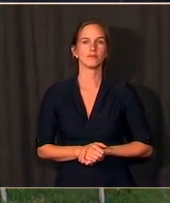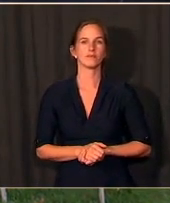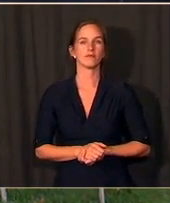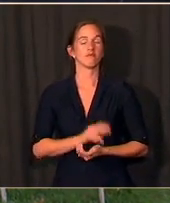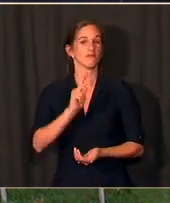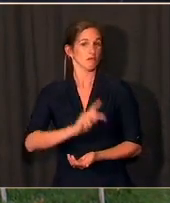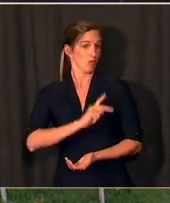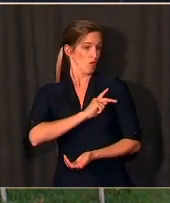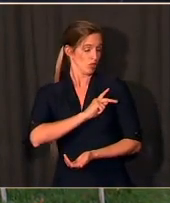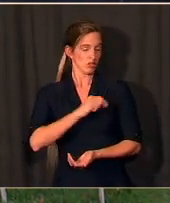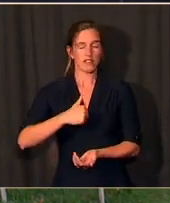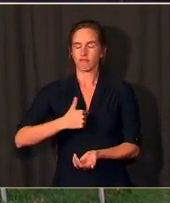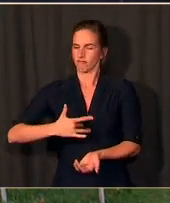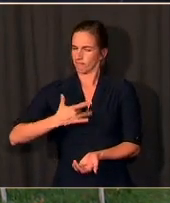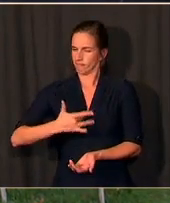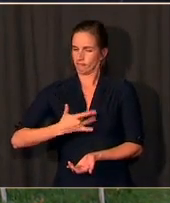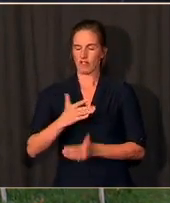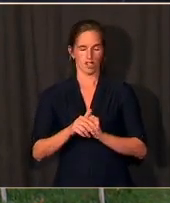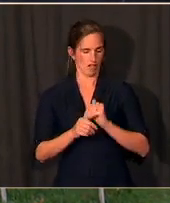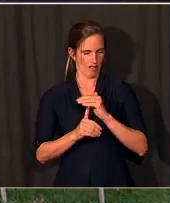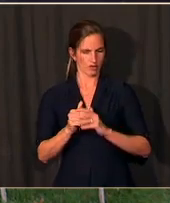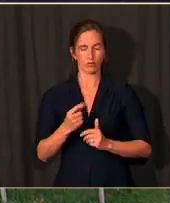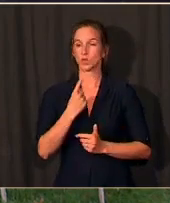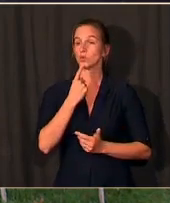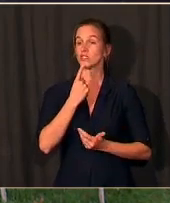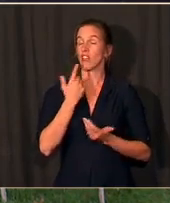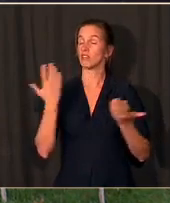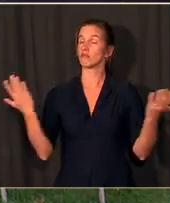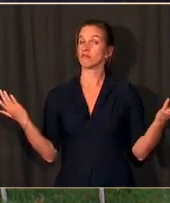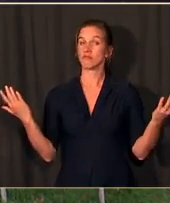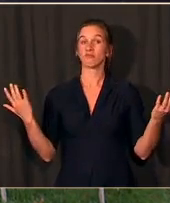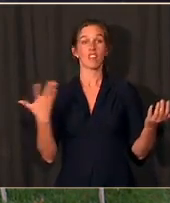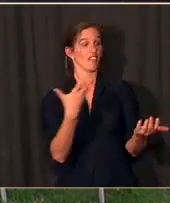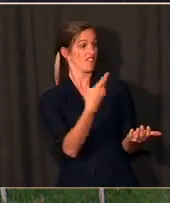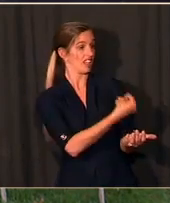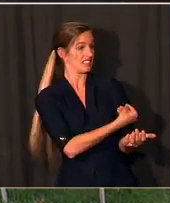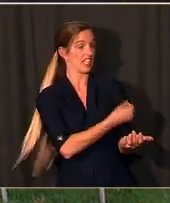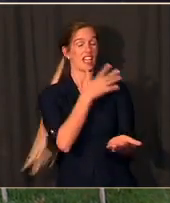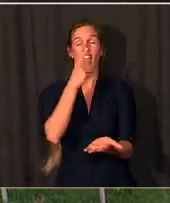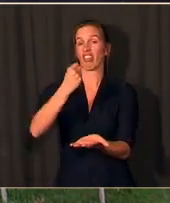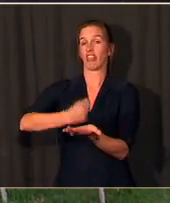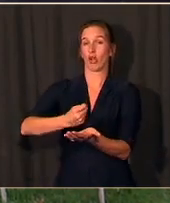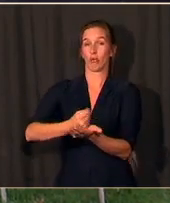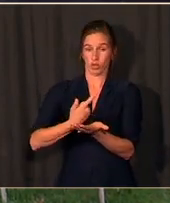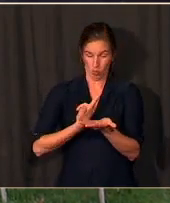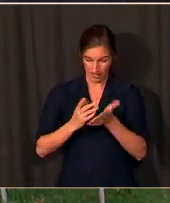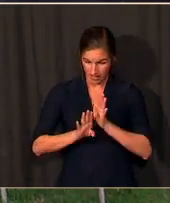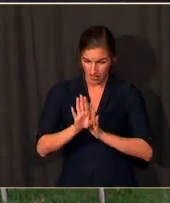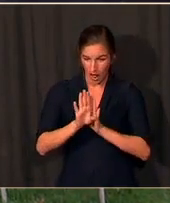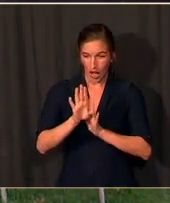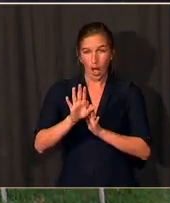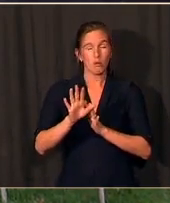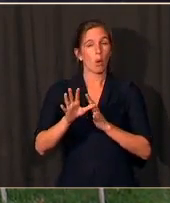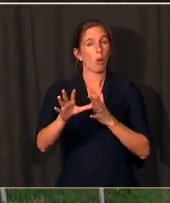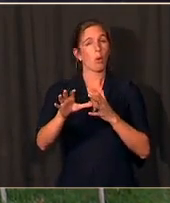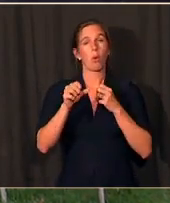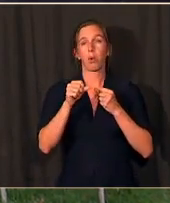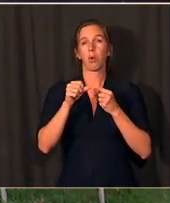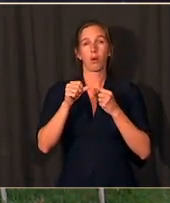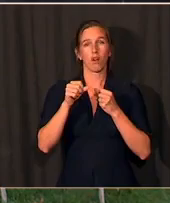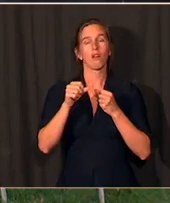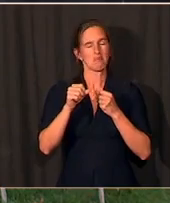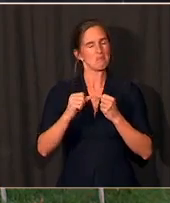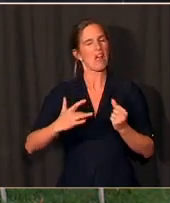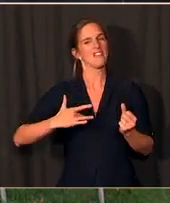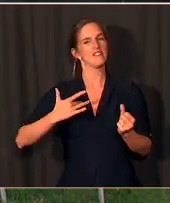very comfortable to say that the vaccines and the therapeutics that we have helped develop and accelerate will be judged